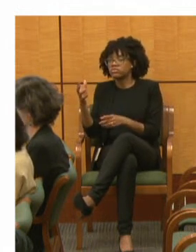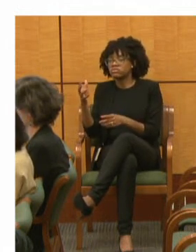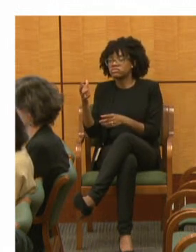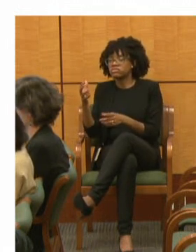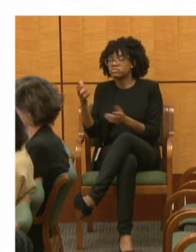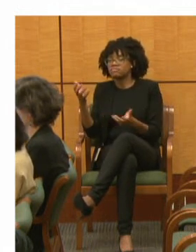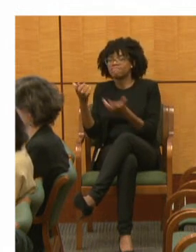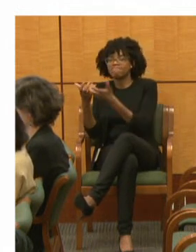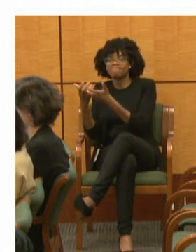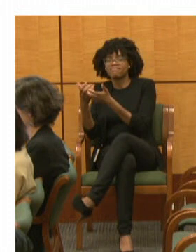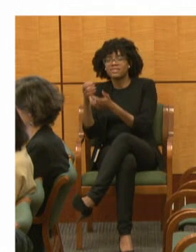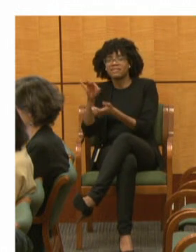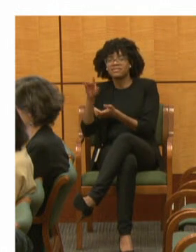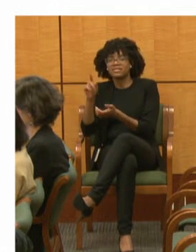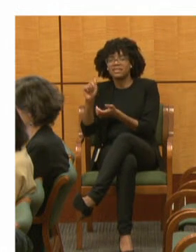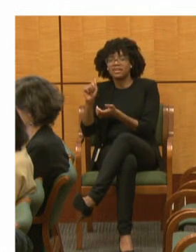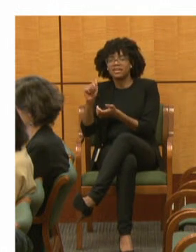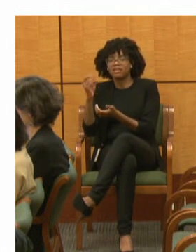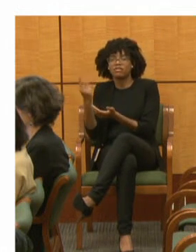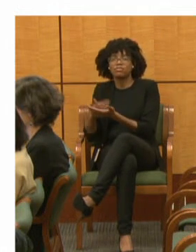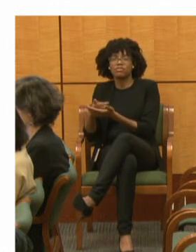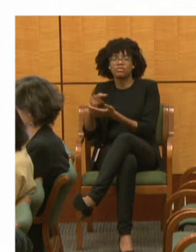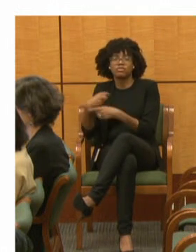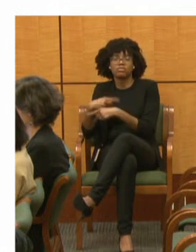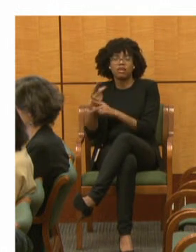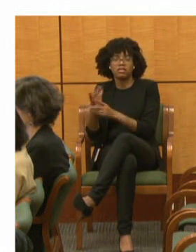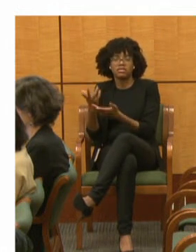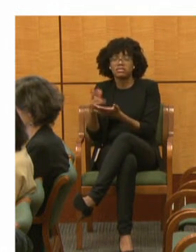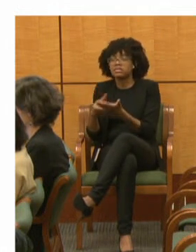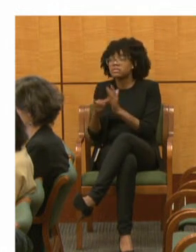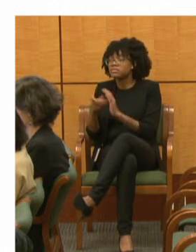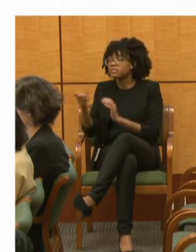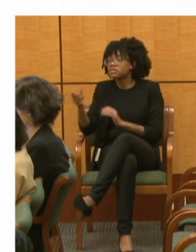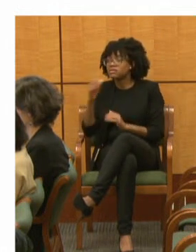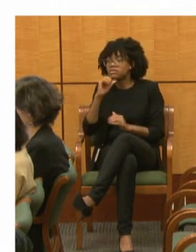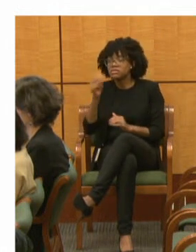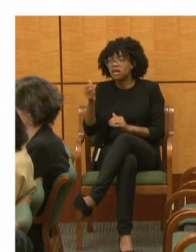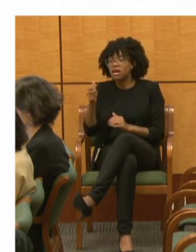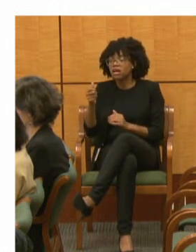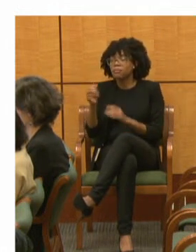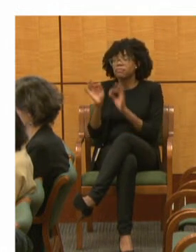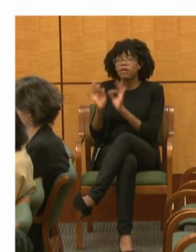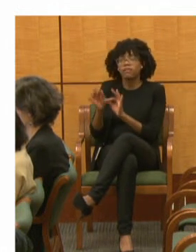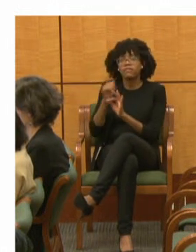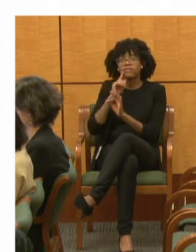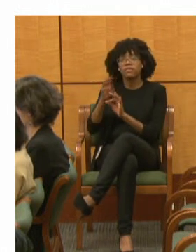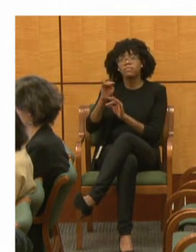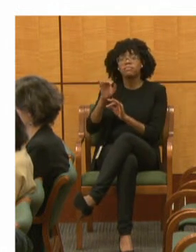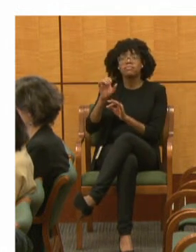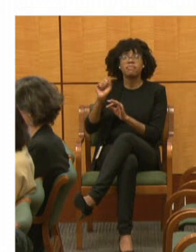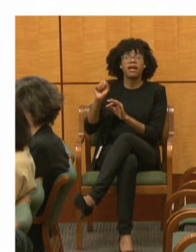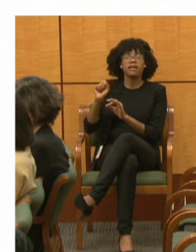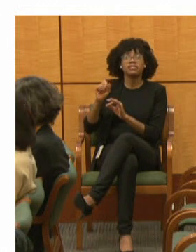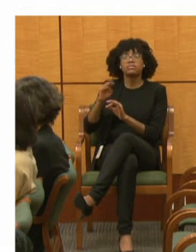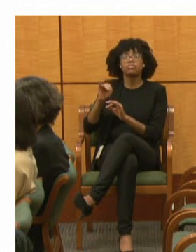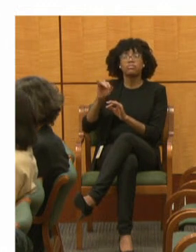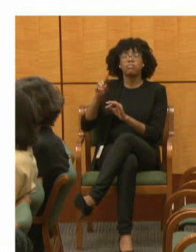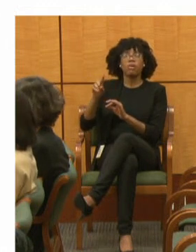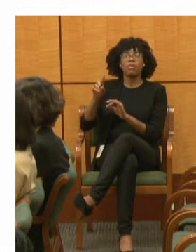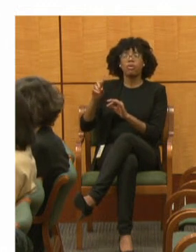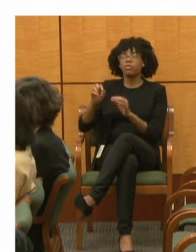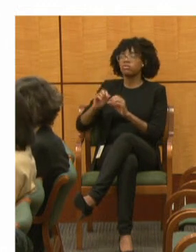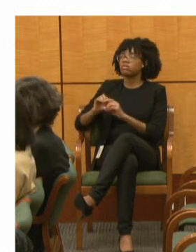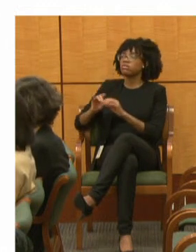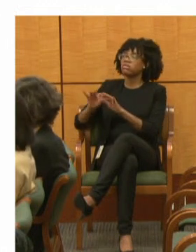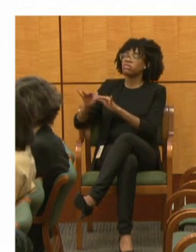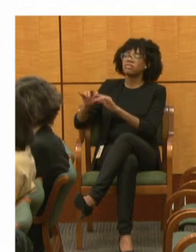So there are patients who simply don't fit the mold of the mass-manufactured products, and therefore they need an alternative. And that's